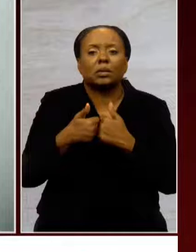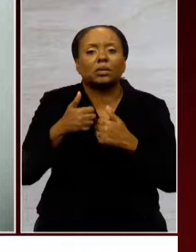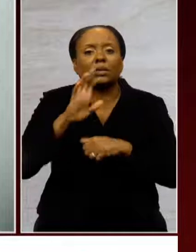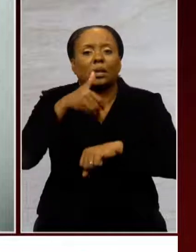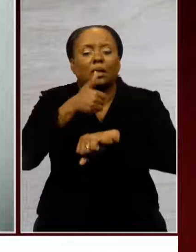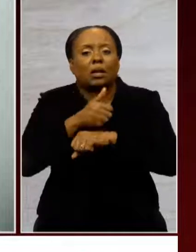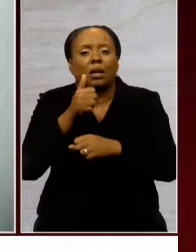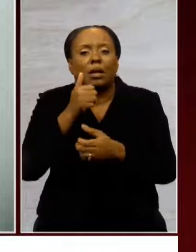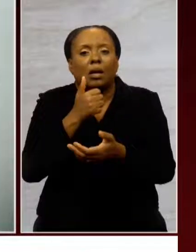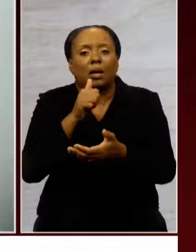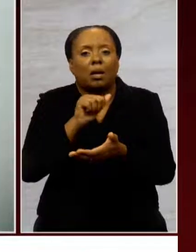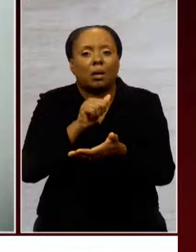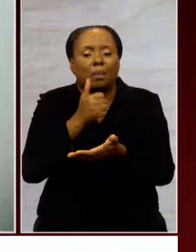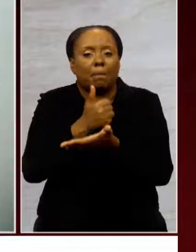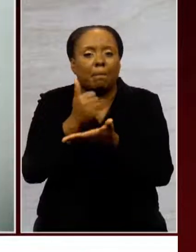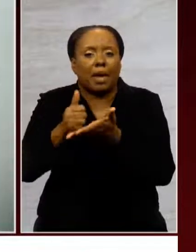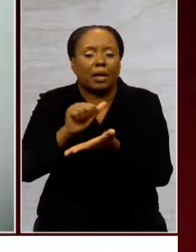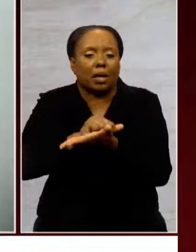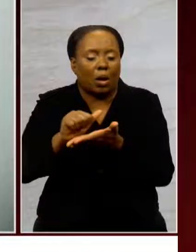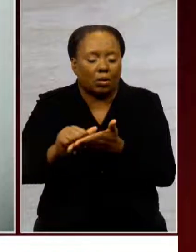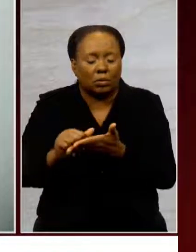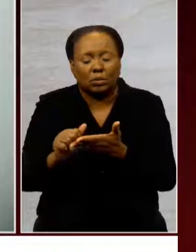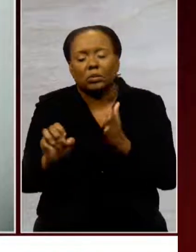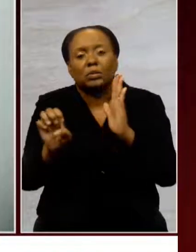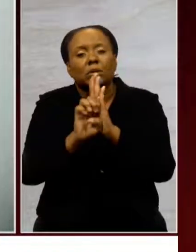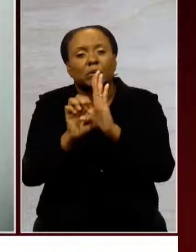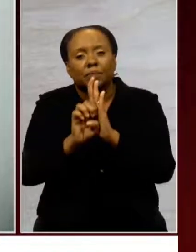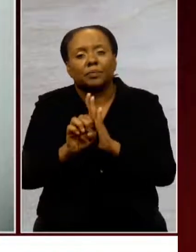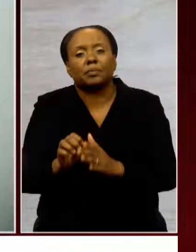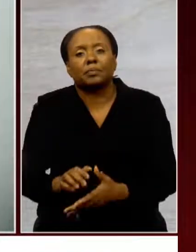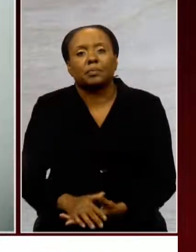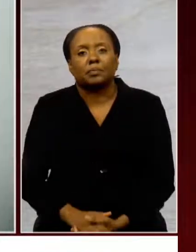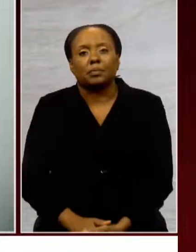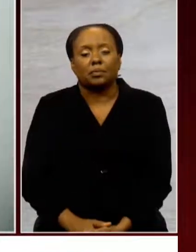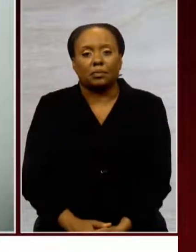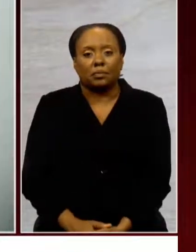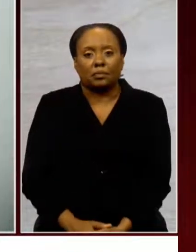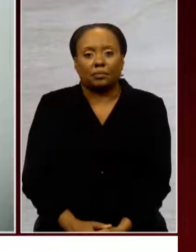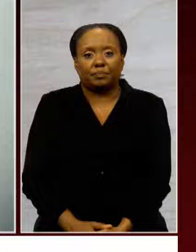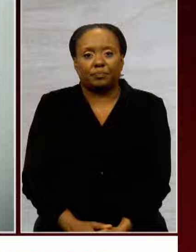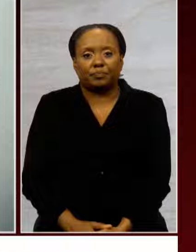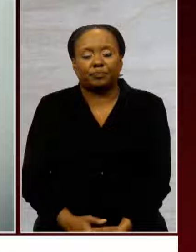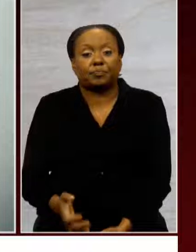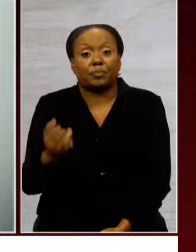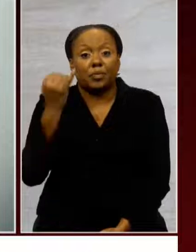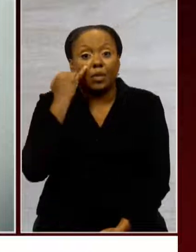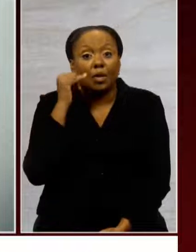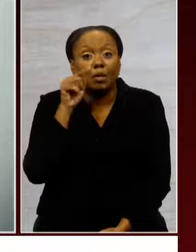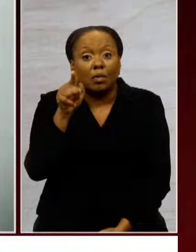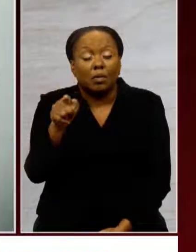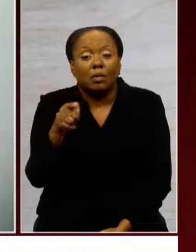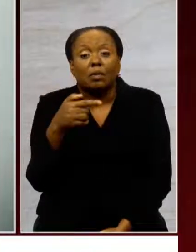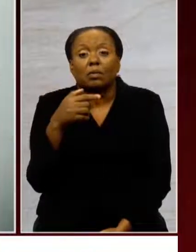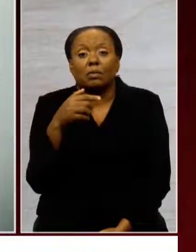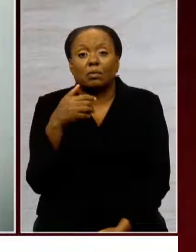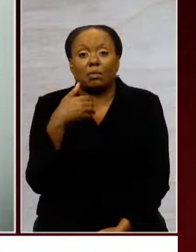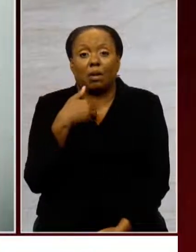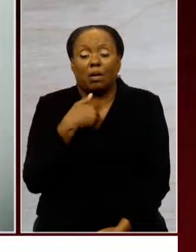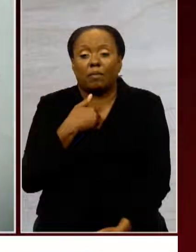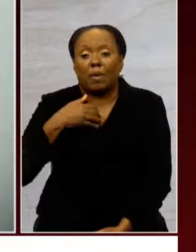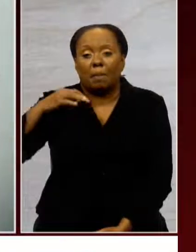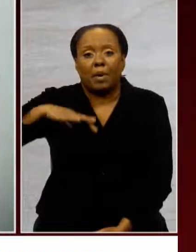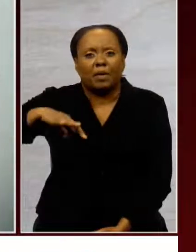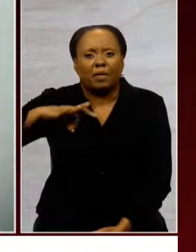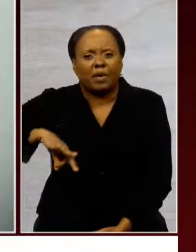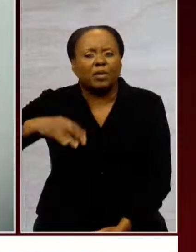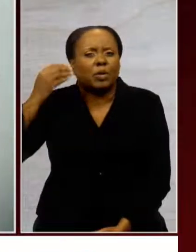accounts. For example, if you are a person who lives on benefits only, the benefits may